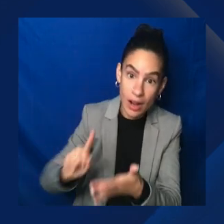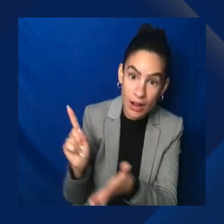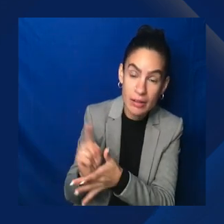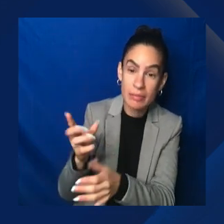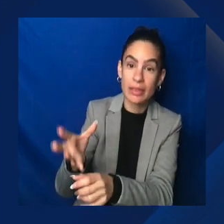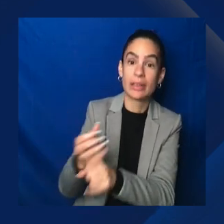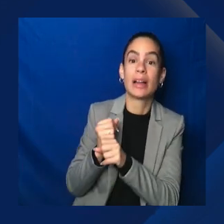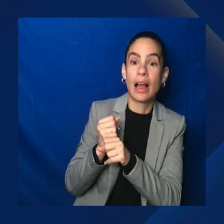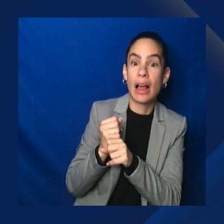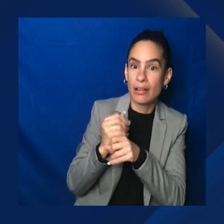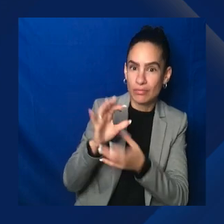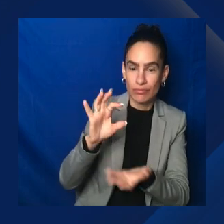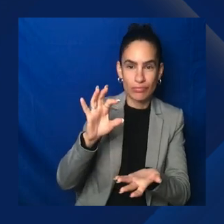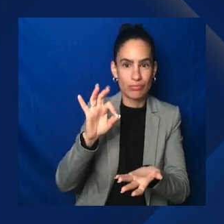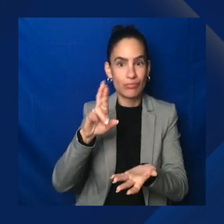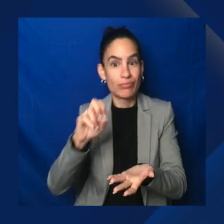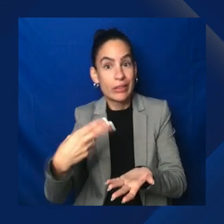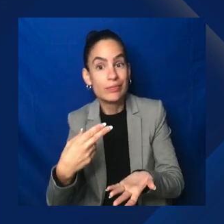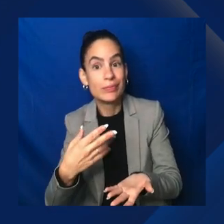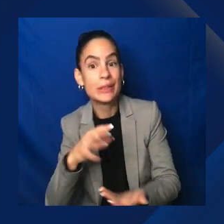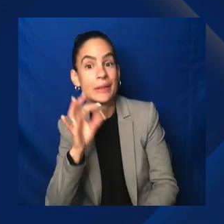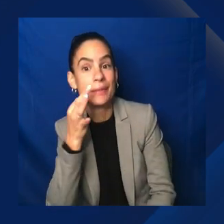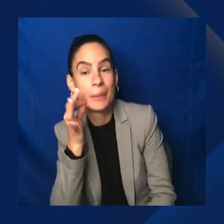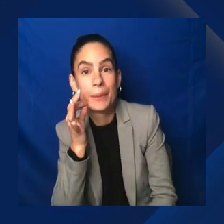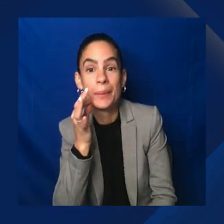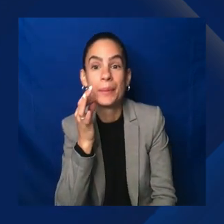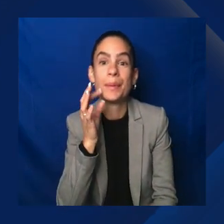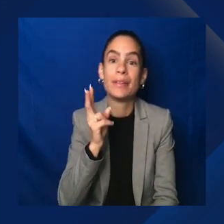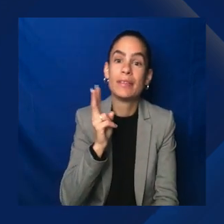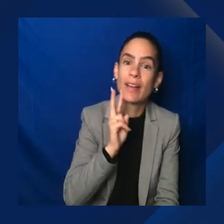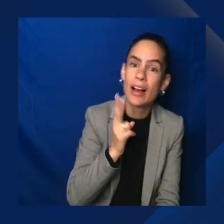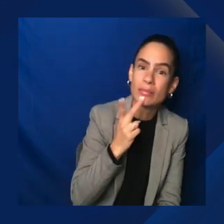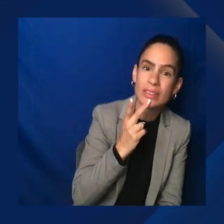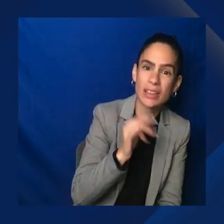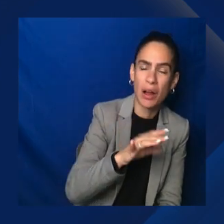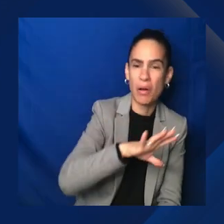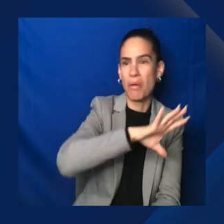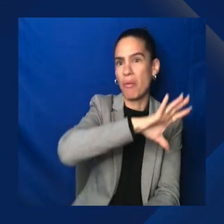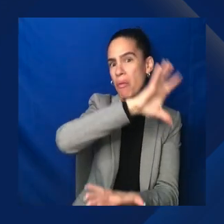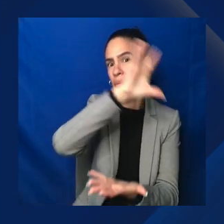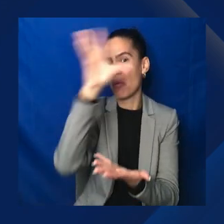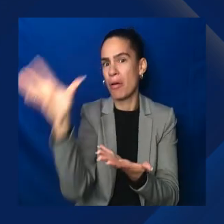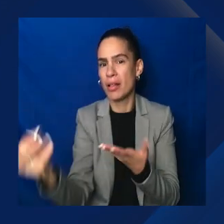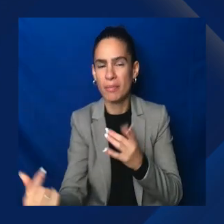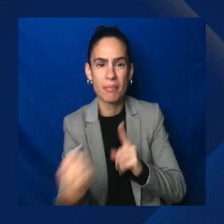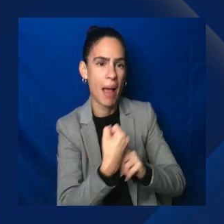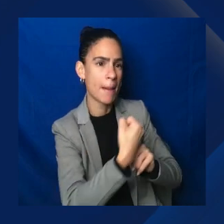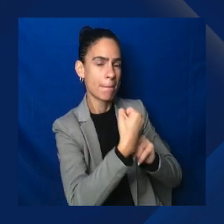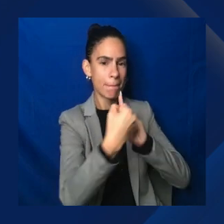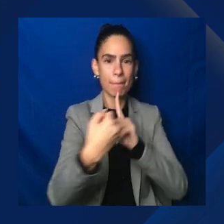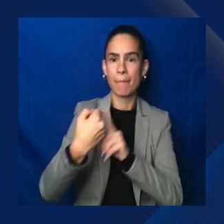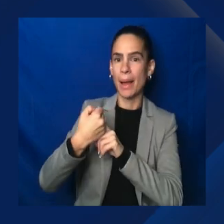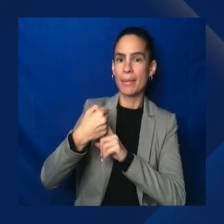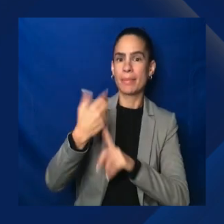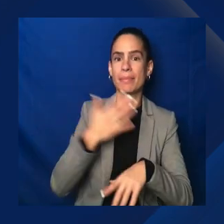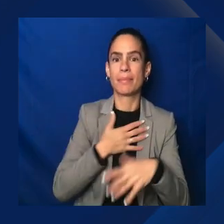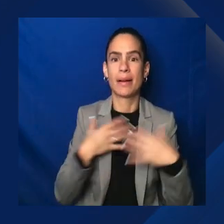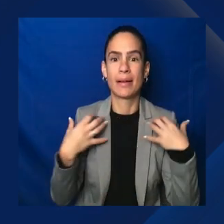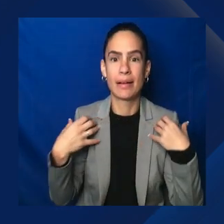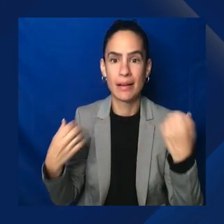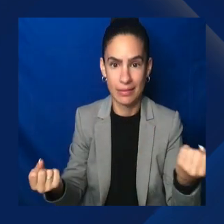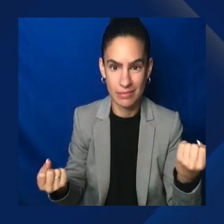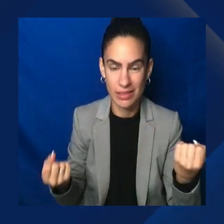impacted, I think, my health and having the gestational diabetes.